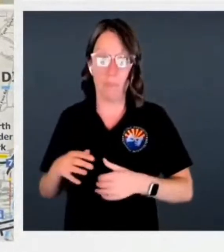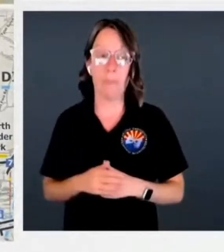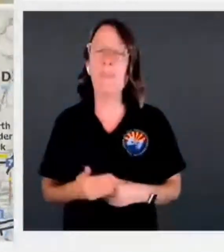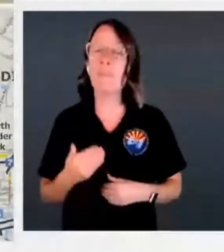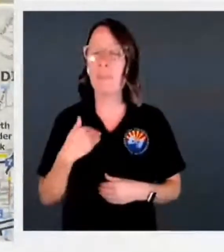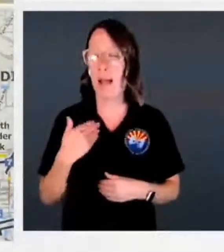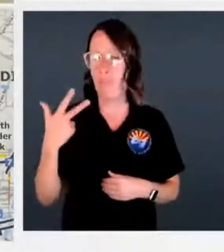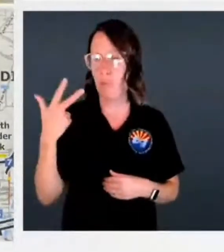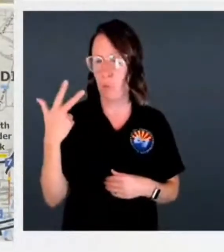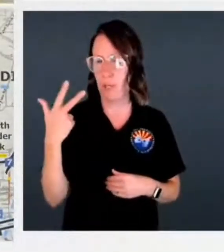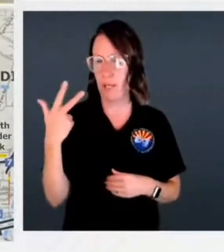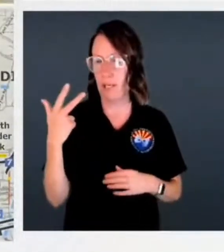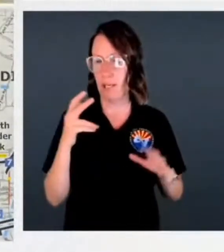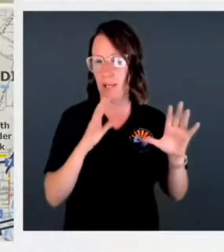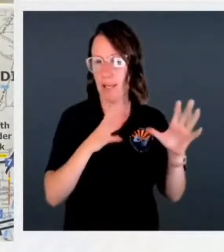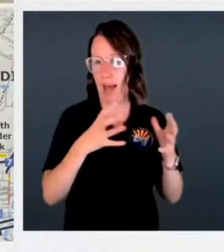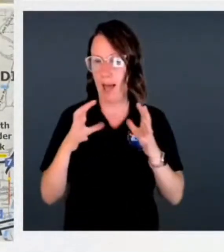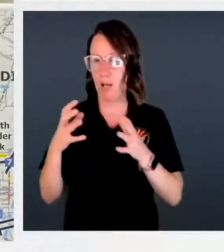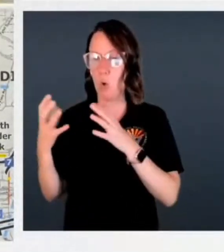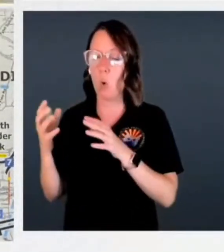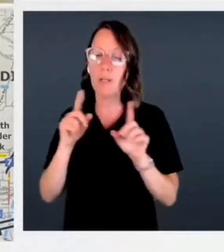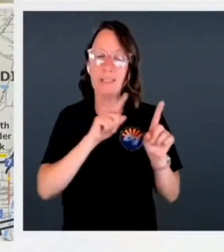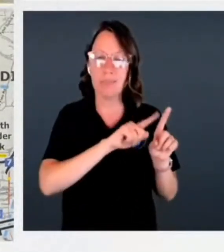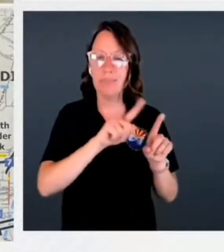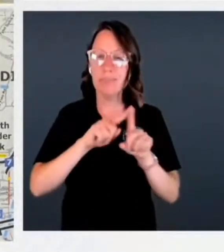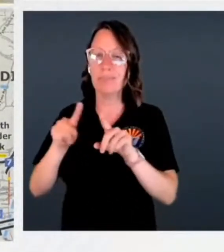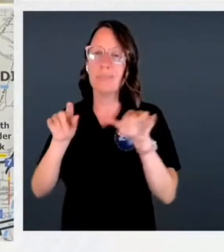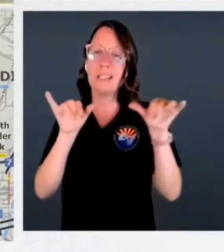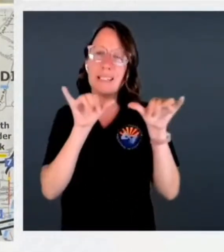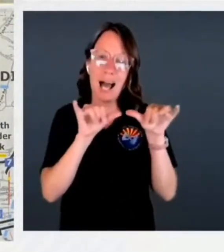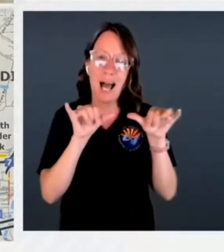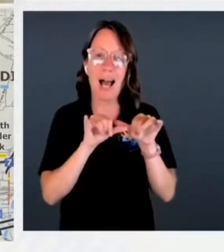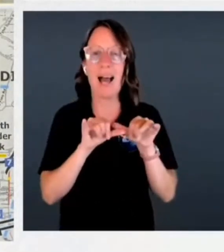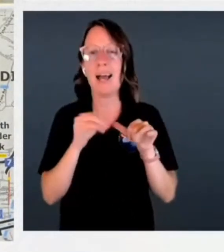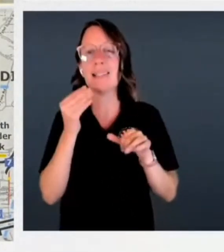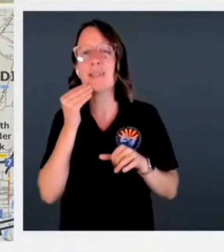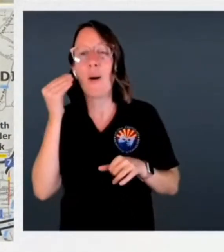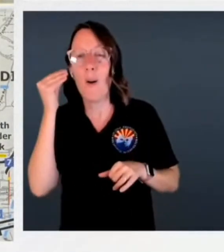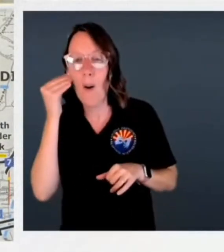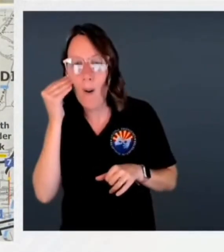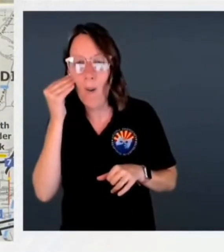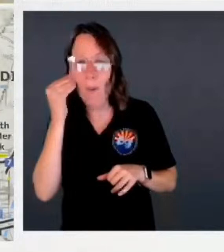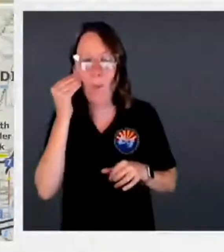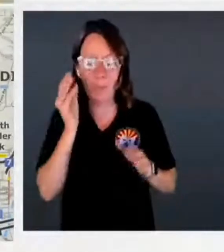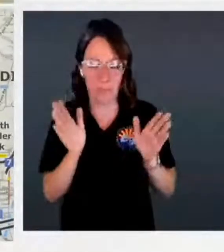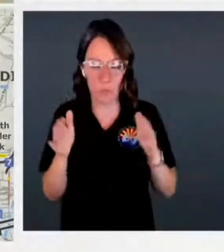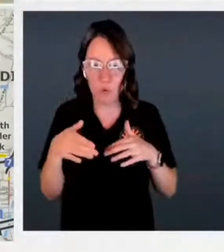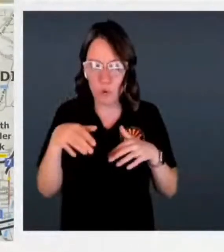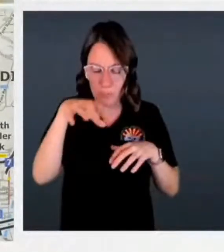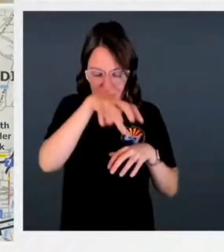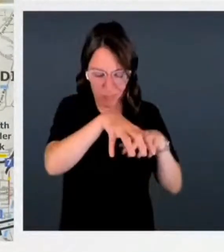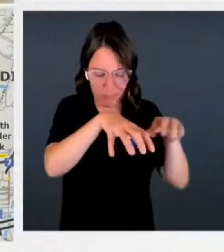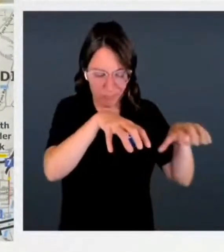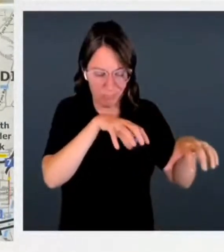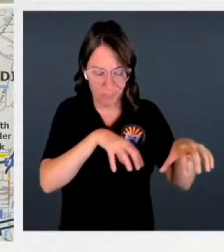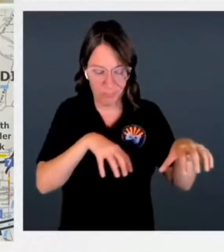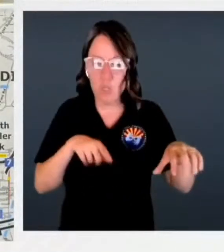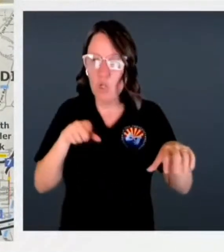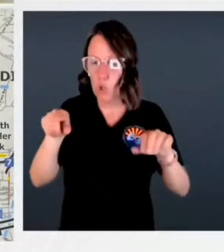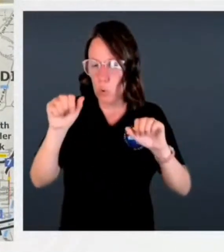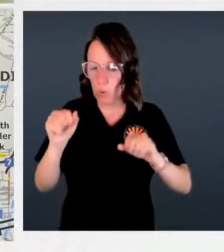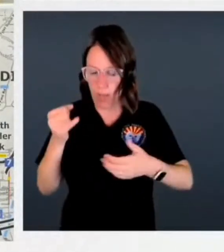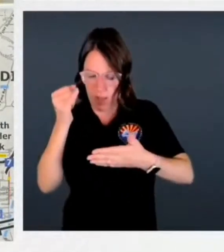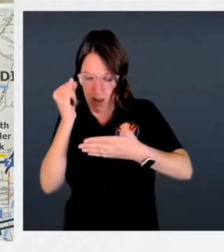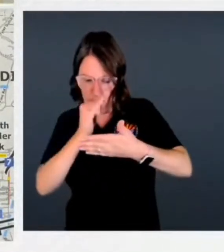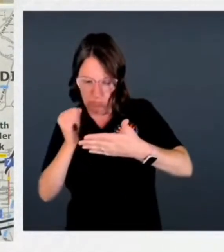of size and arrangement of rooms and those kinds of things, and you can move some things around to customize it for yourself, as long as you